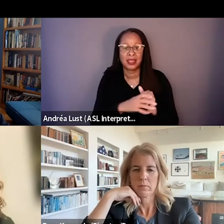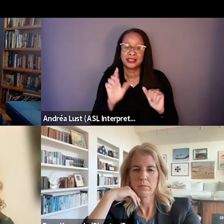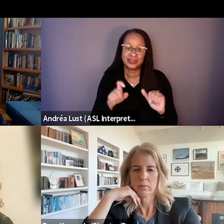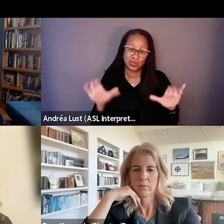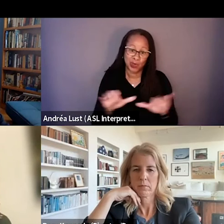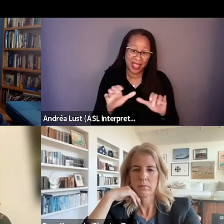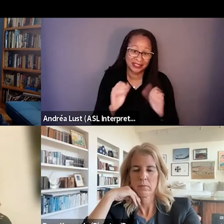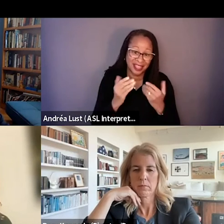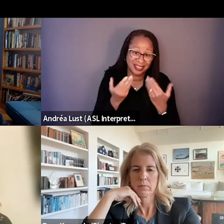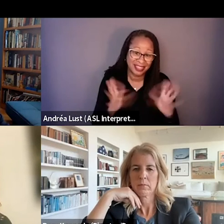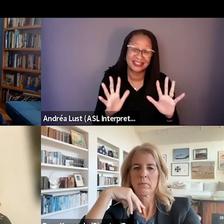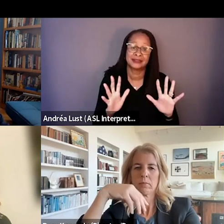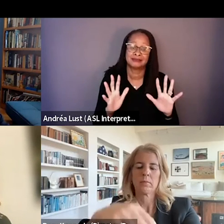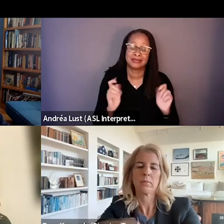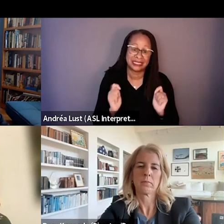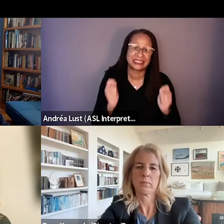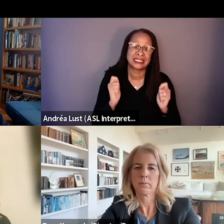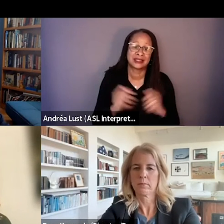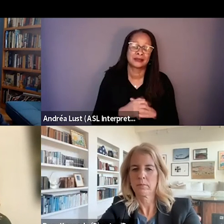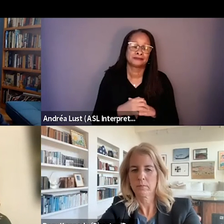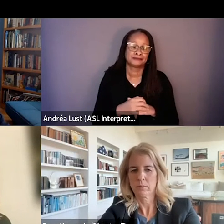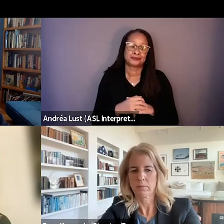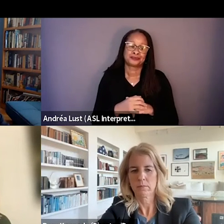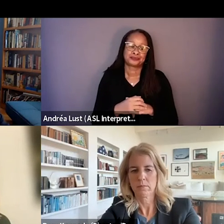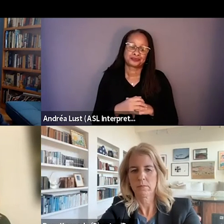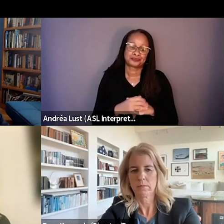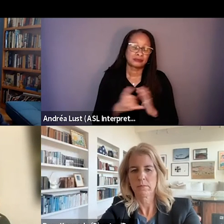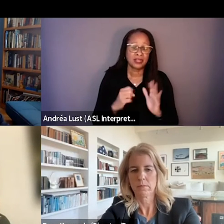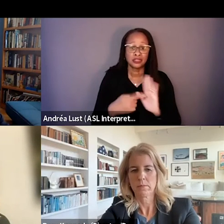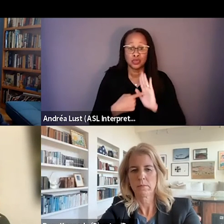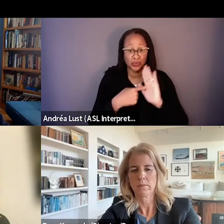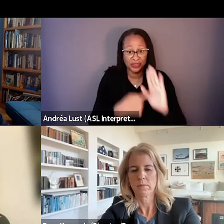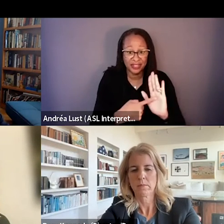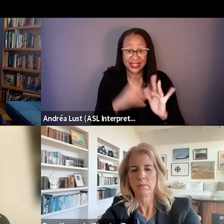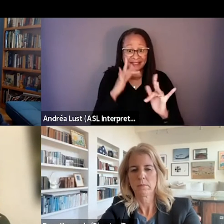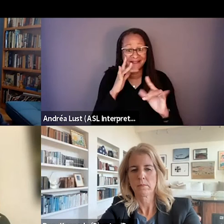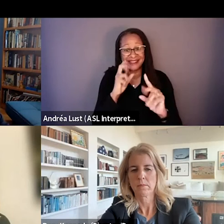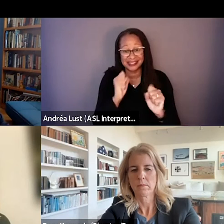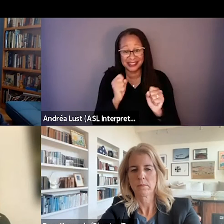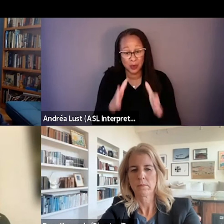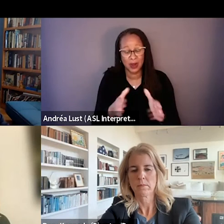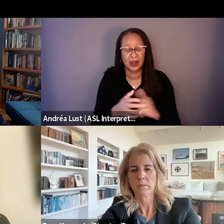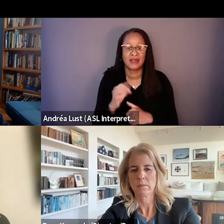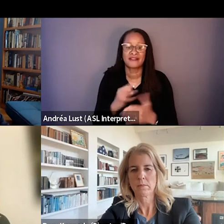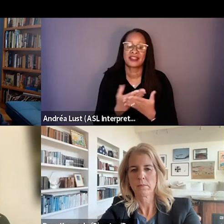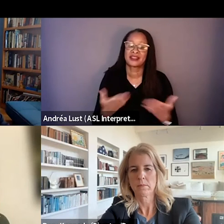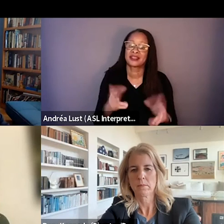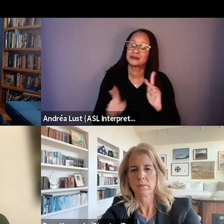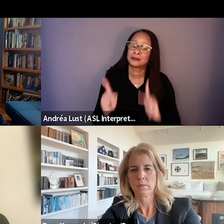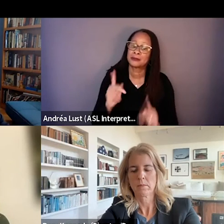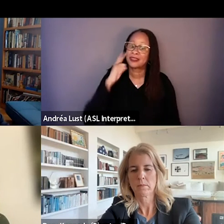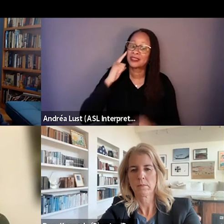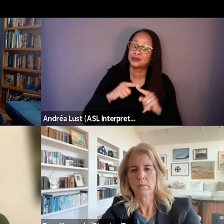act instantly. And it's so revealing in a fascinating way of the things that people think